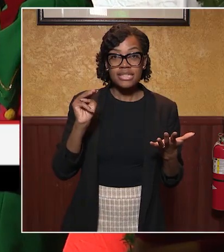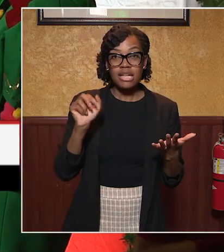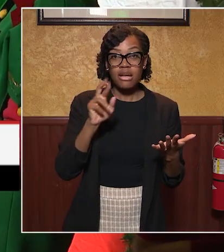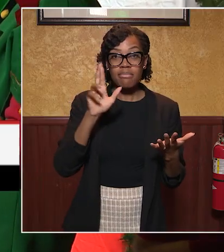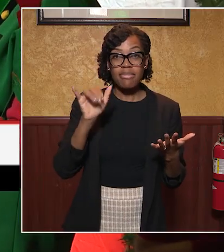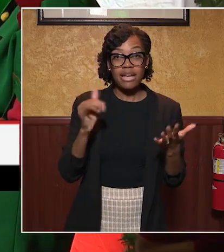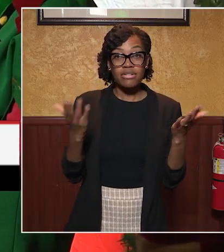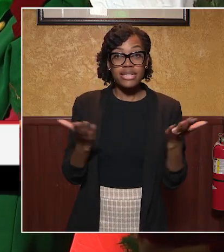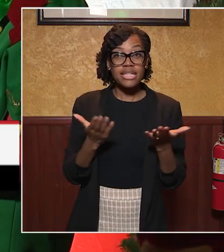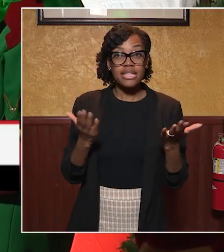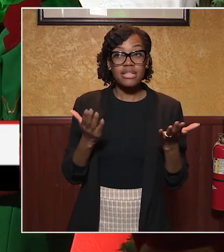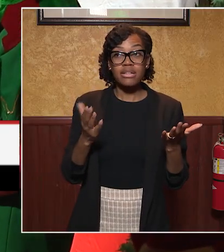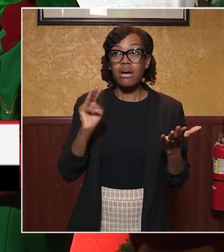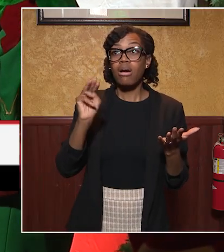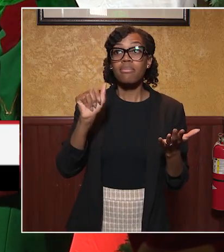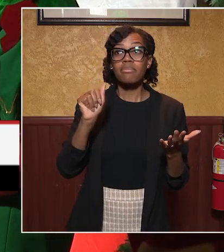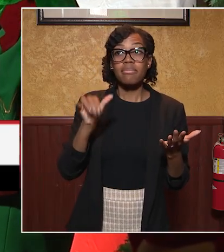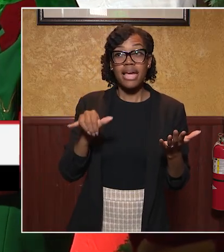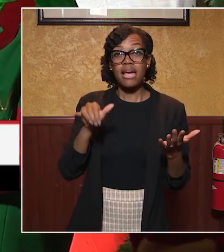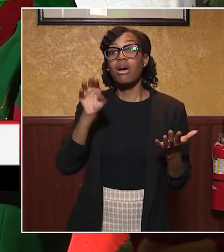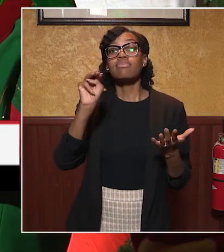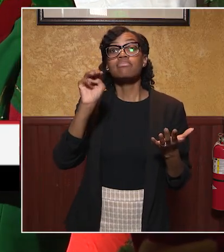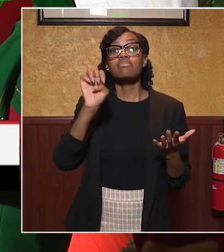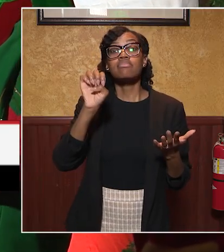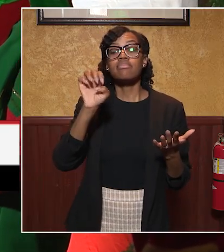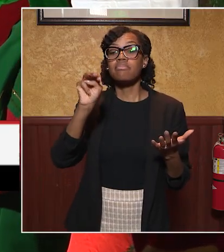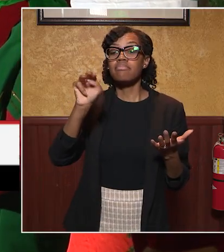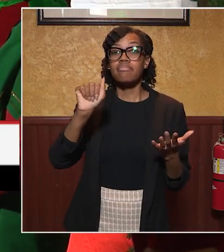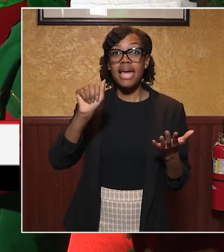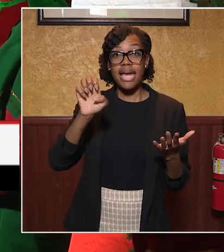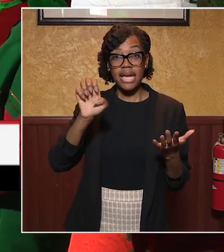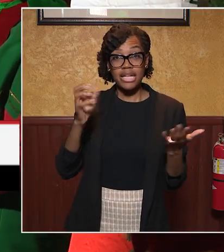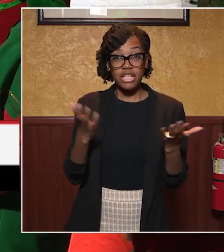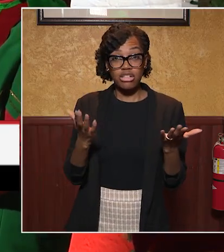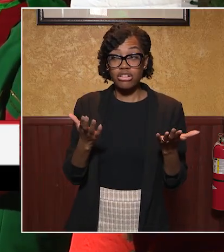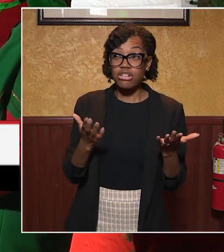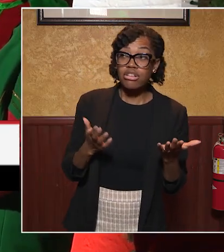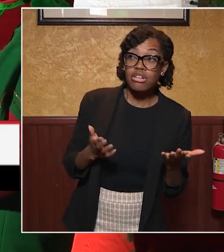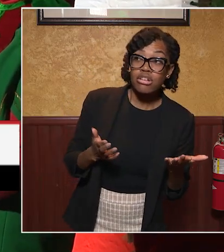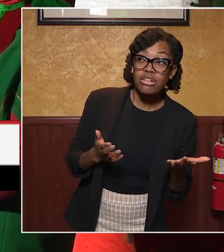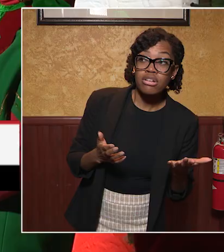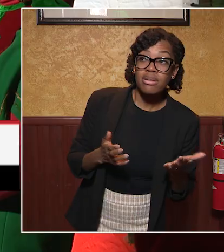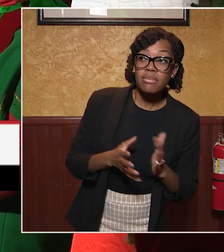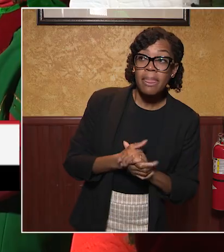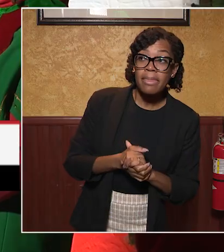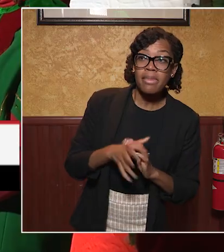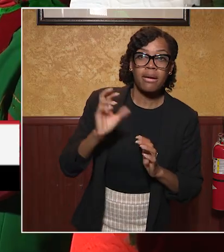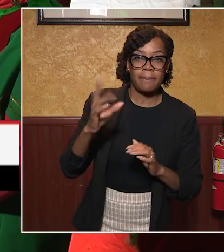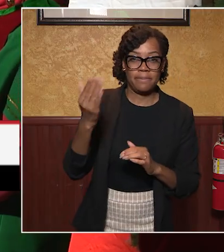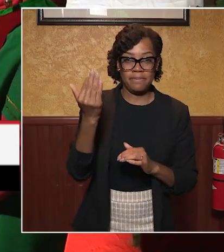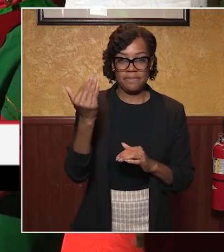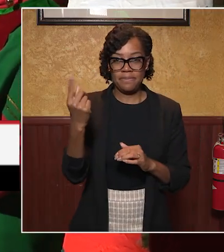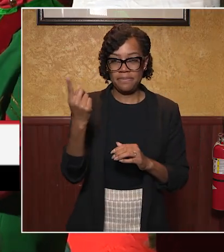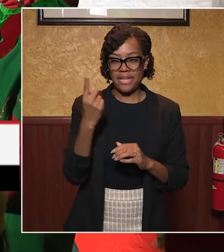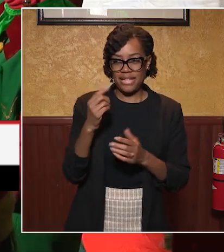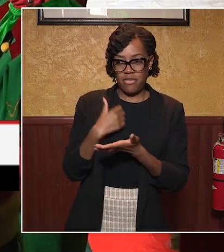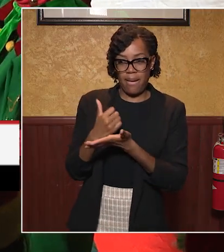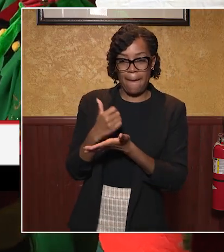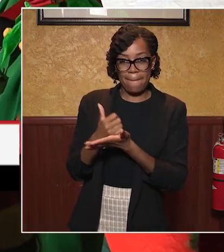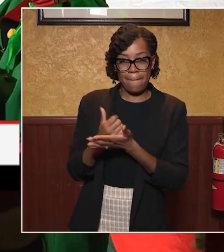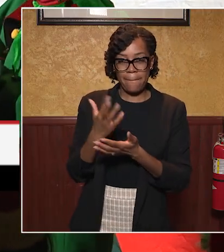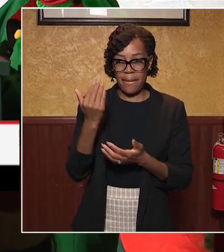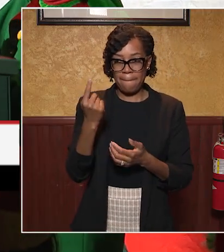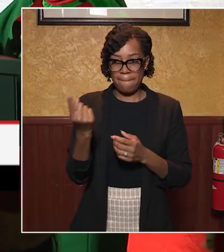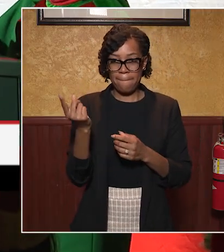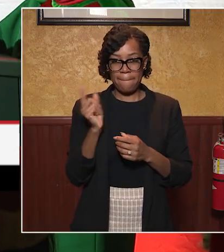now? Did I see May? May, come on up for me. I need your help here. All right. So we're going to open this box here. You can come around on this side